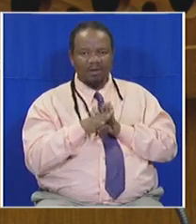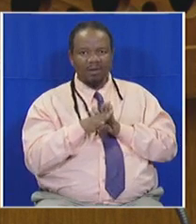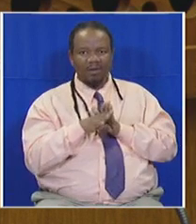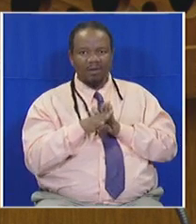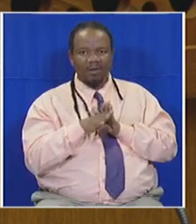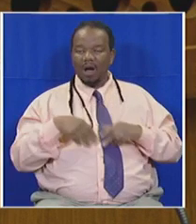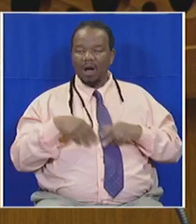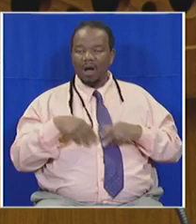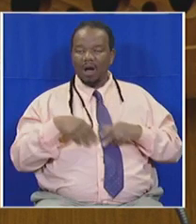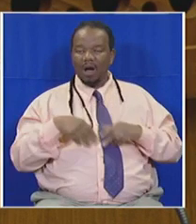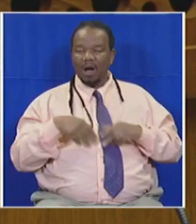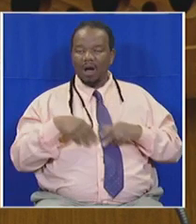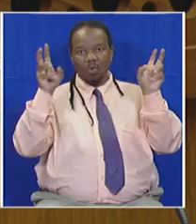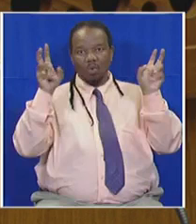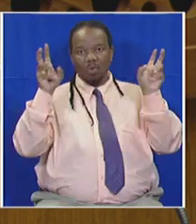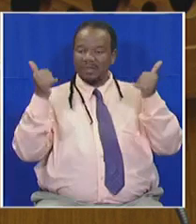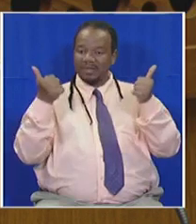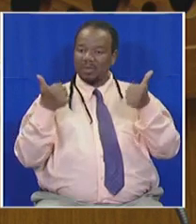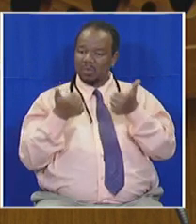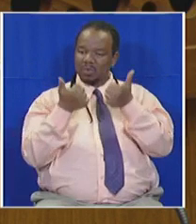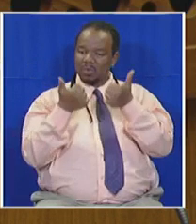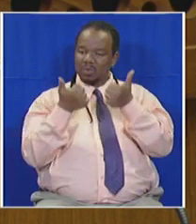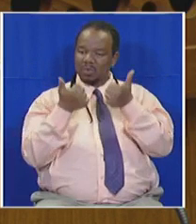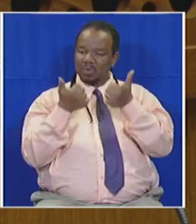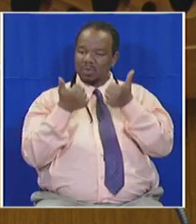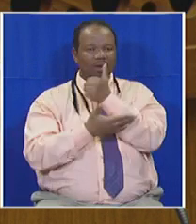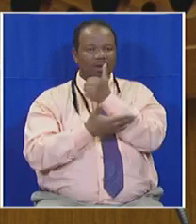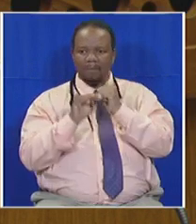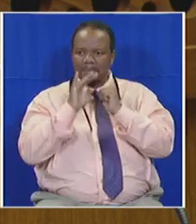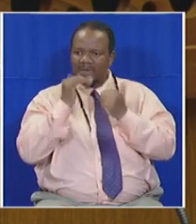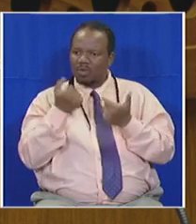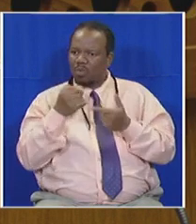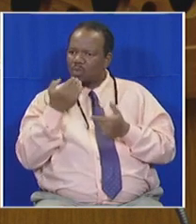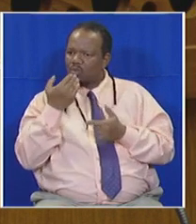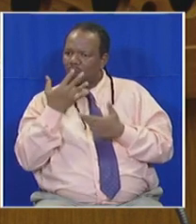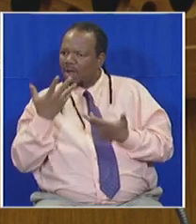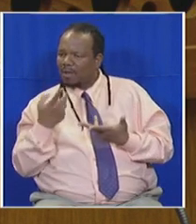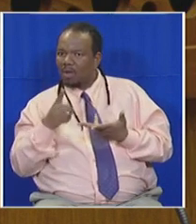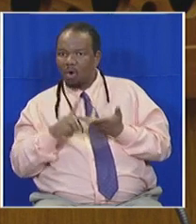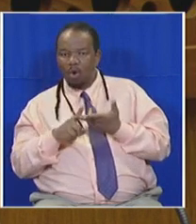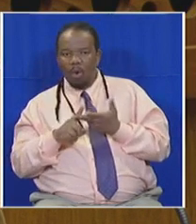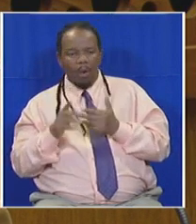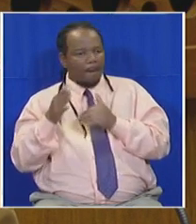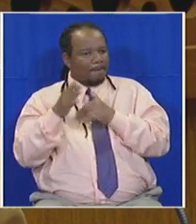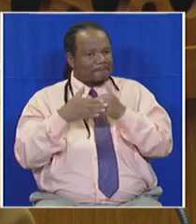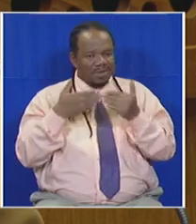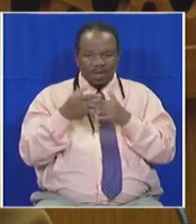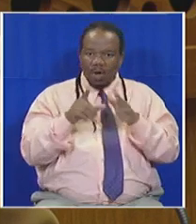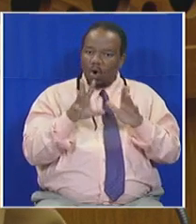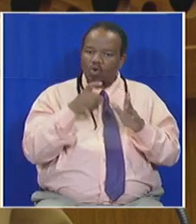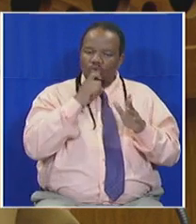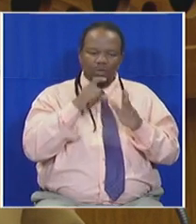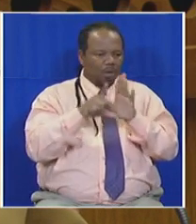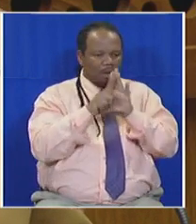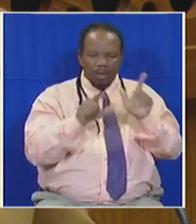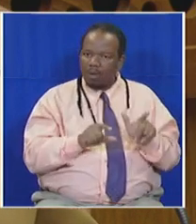quote, "Capable state does not materialize by decree, nor can it be legislated or weaved into